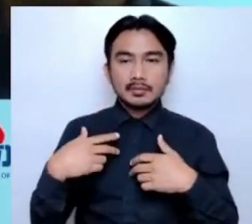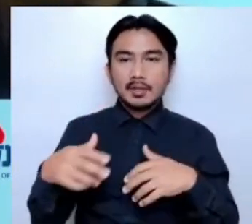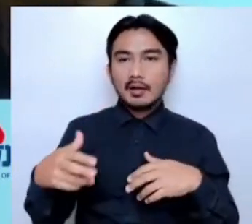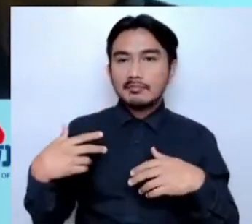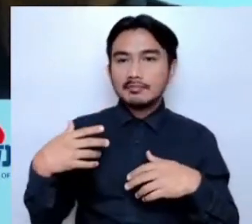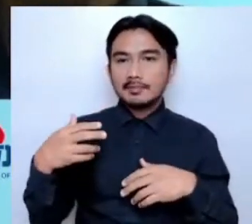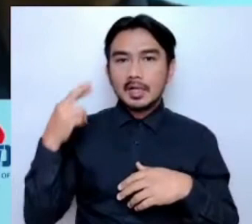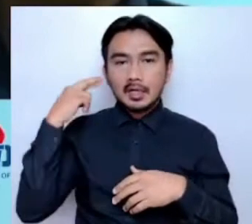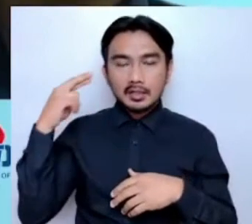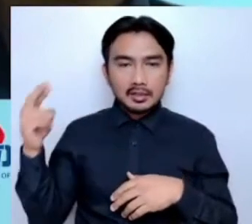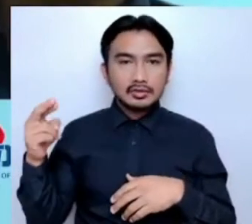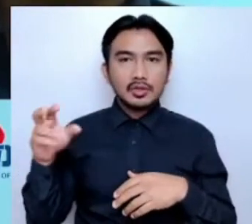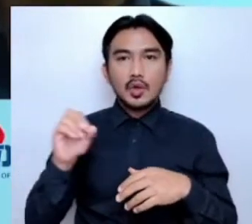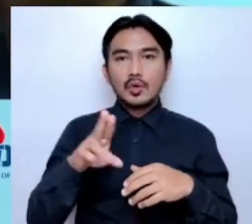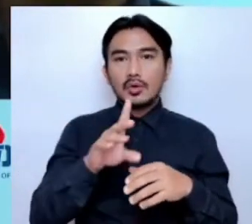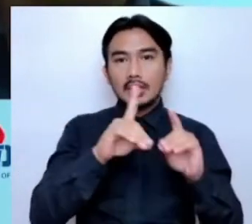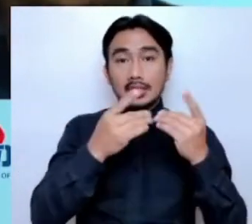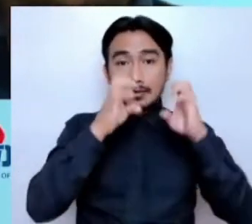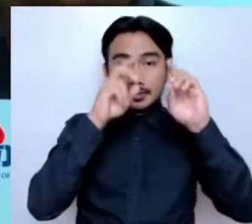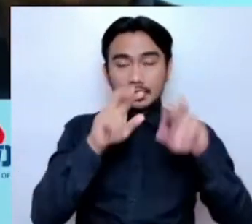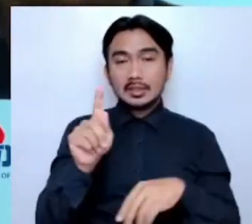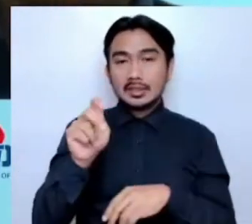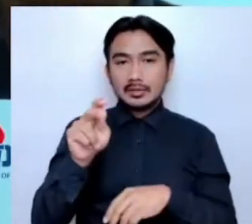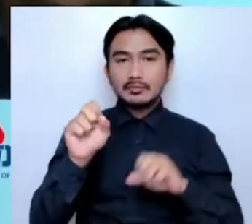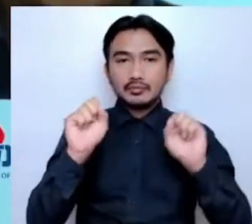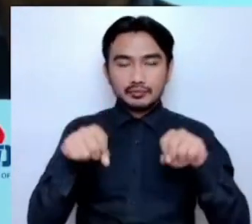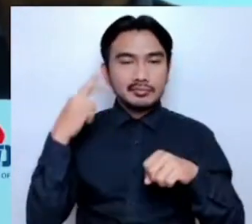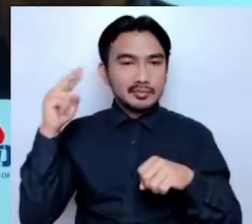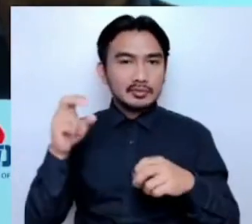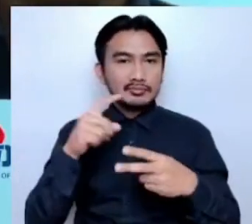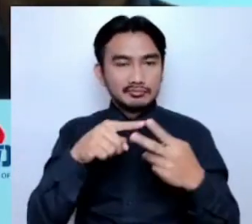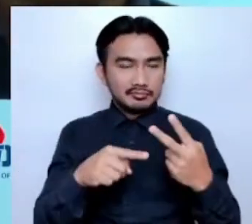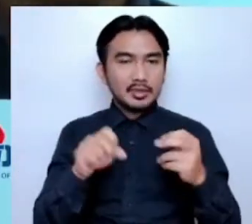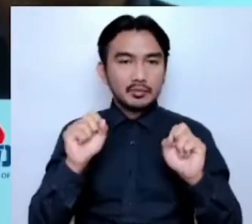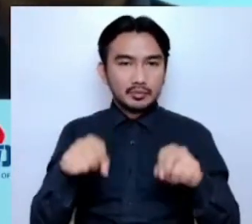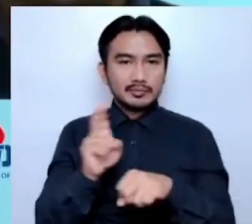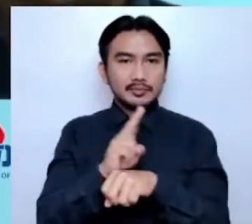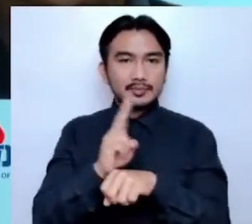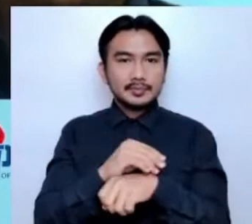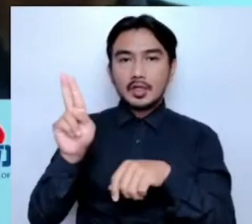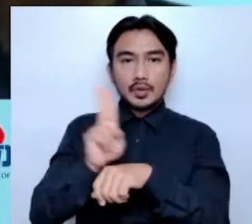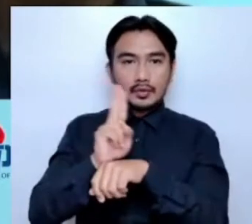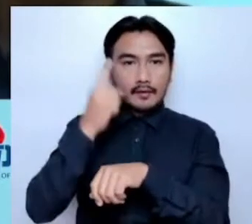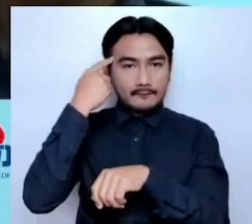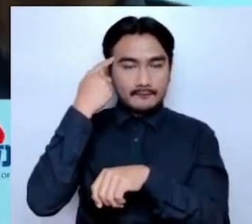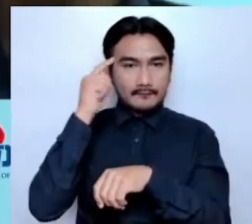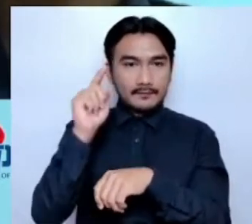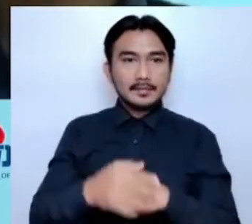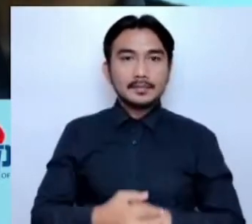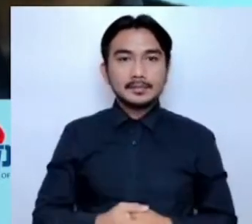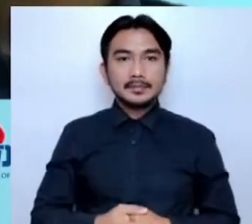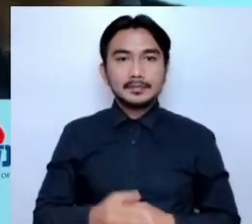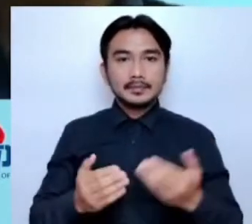radio, and TV-based instructions, for instance, DEP and TV. And for our